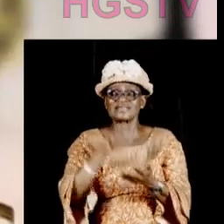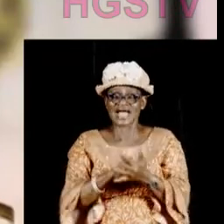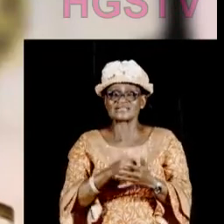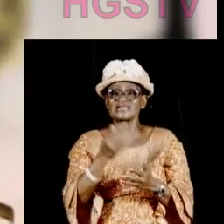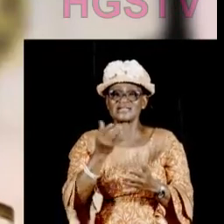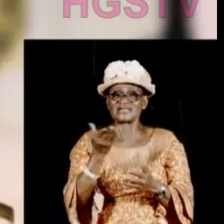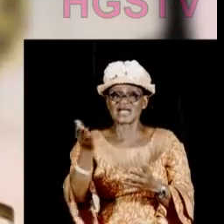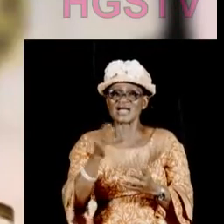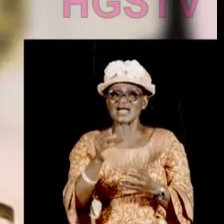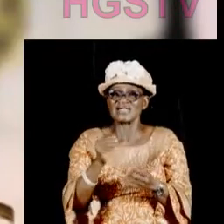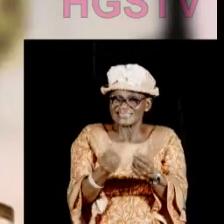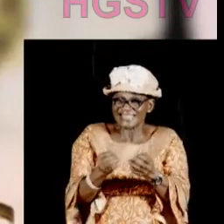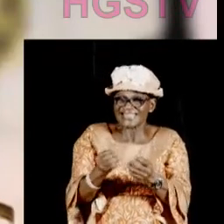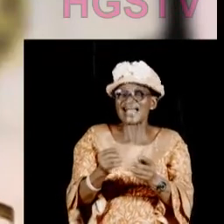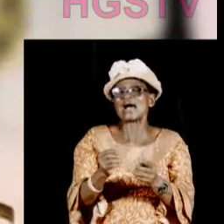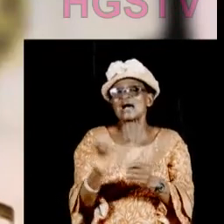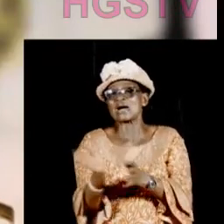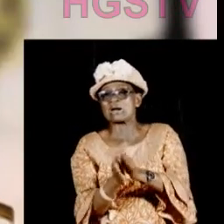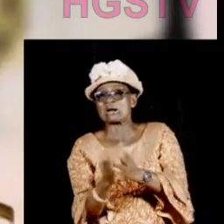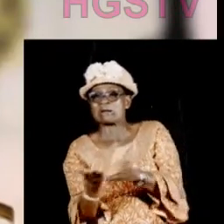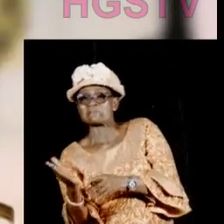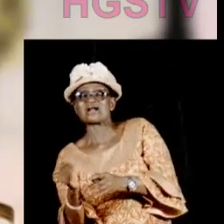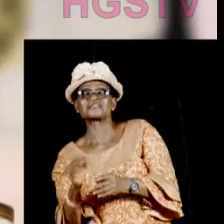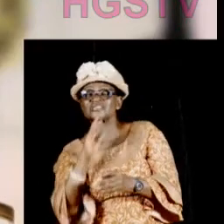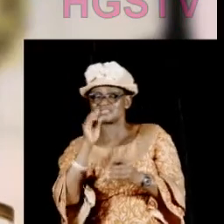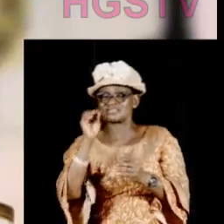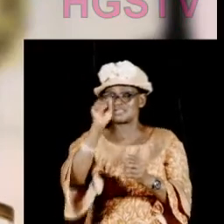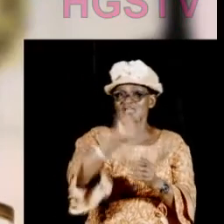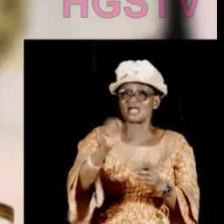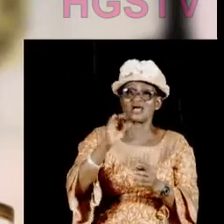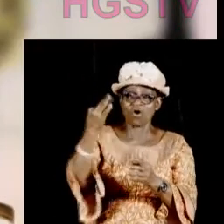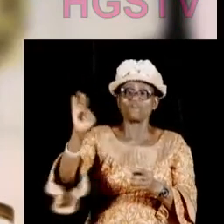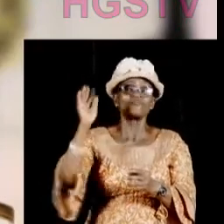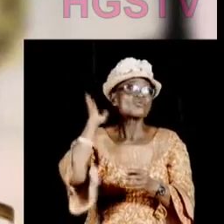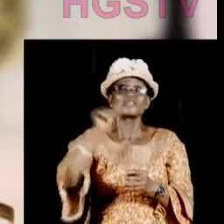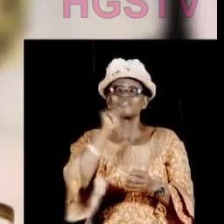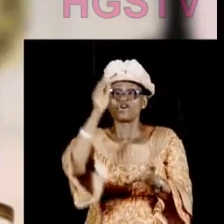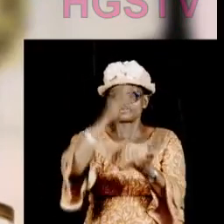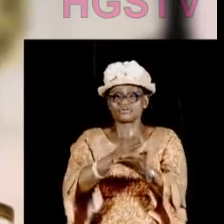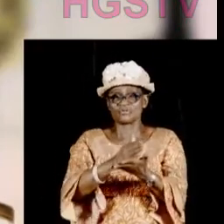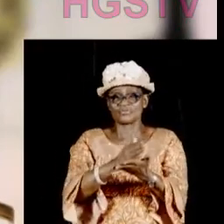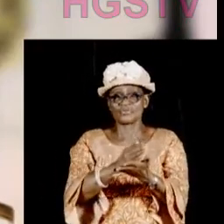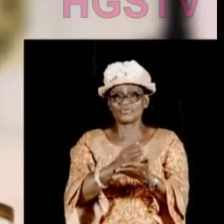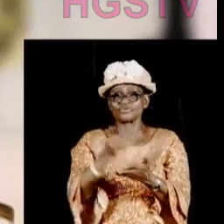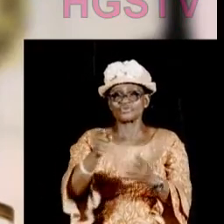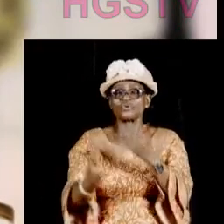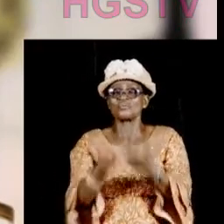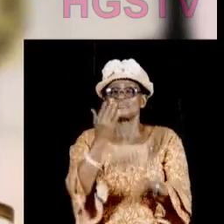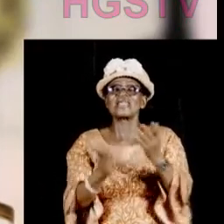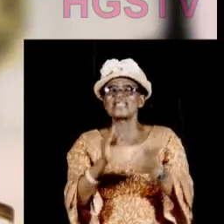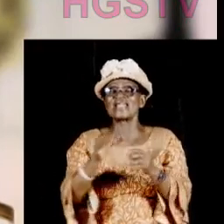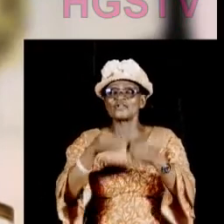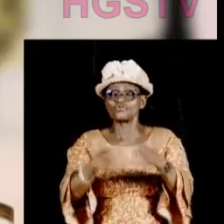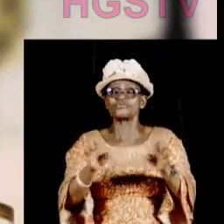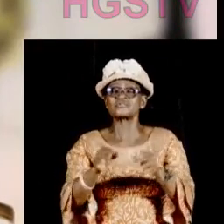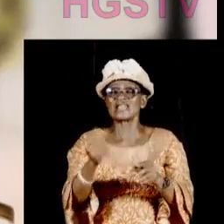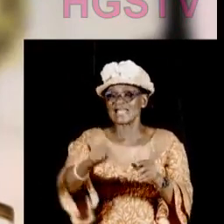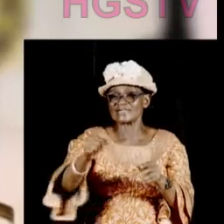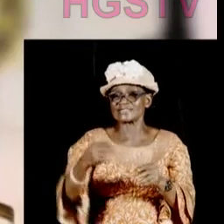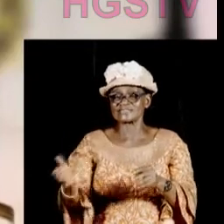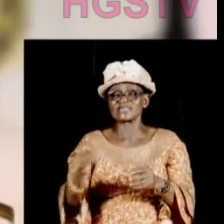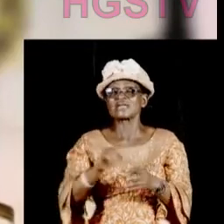their tender branch thereof will not cease. You may lose anything, but don't lose your